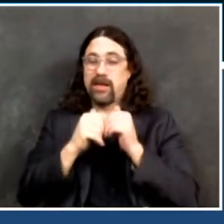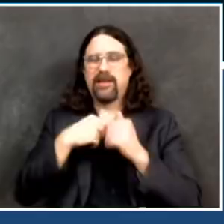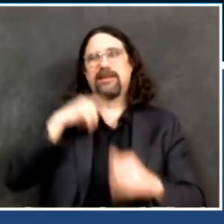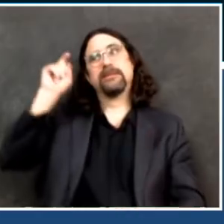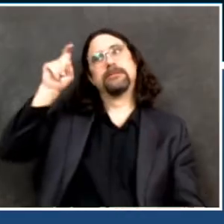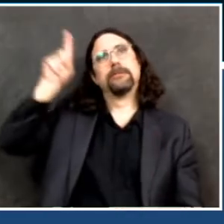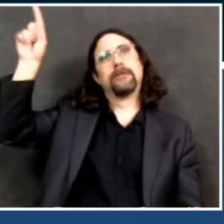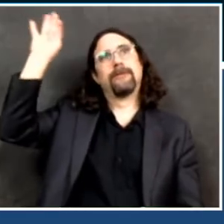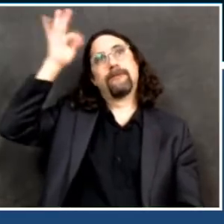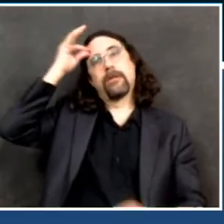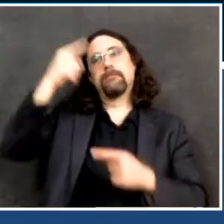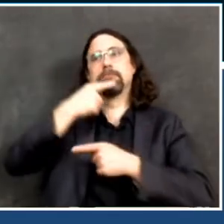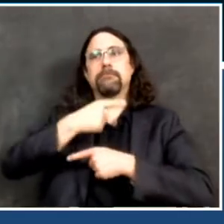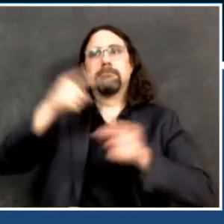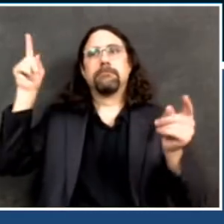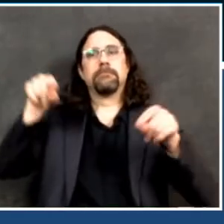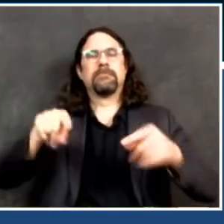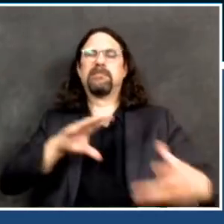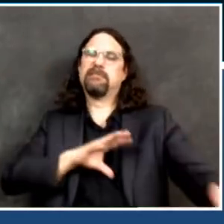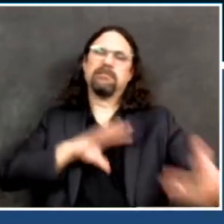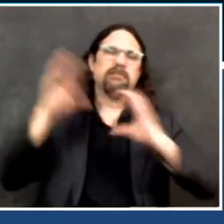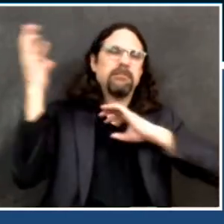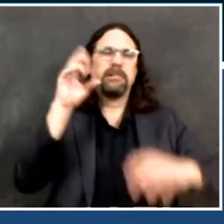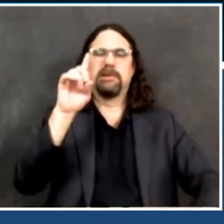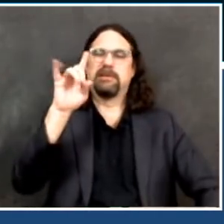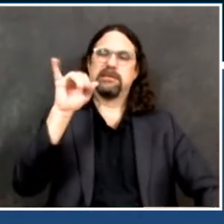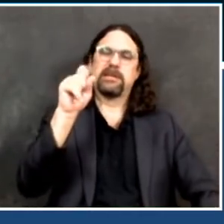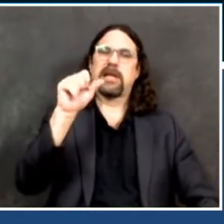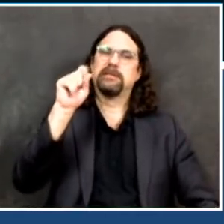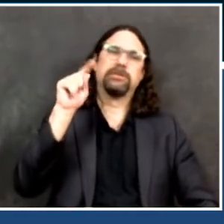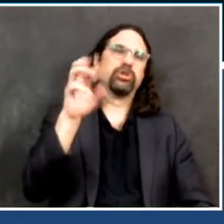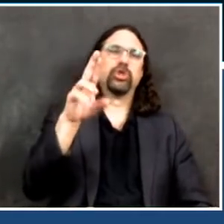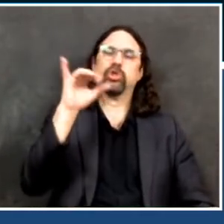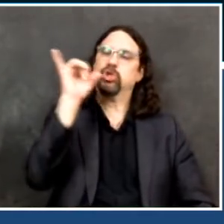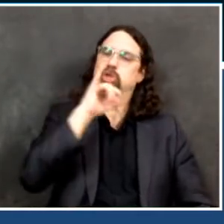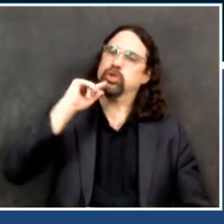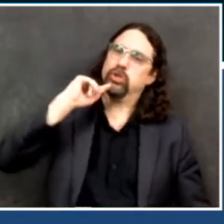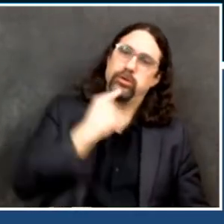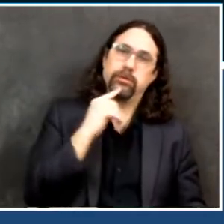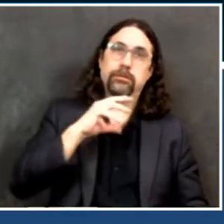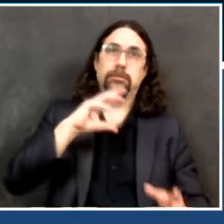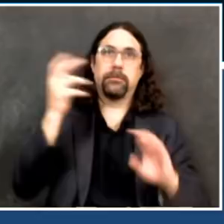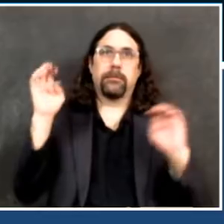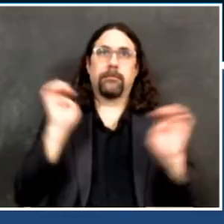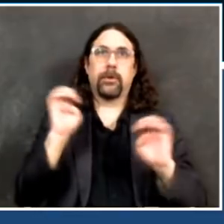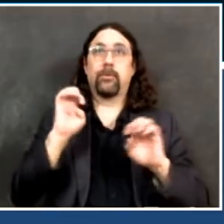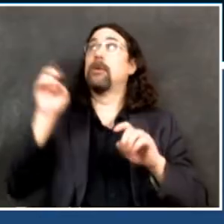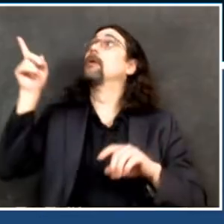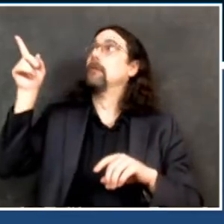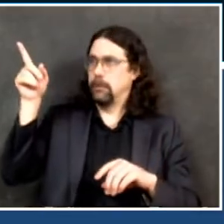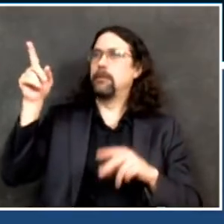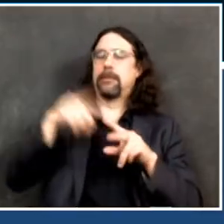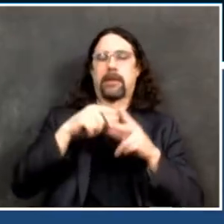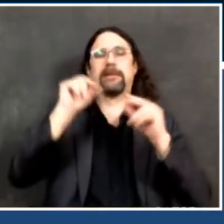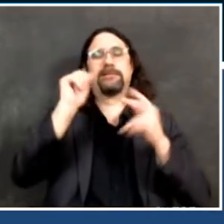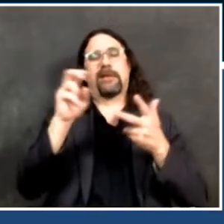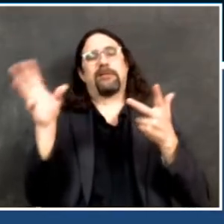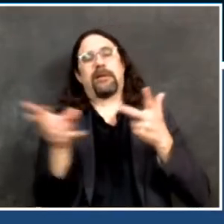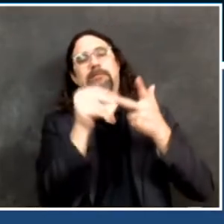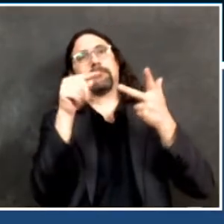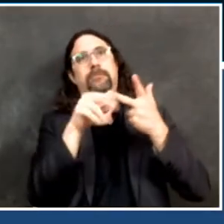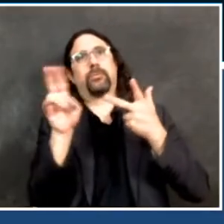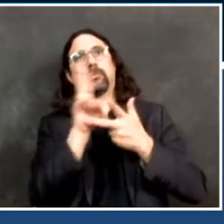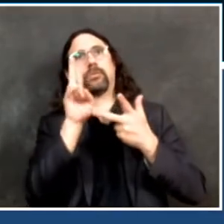has been advocating for that. So we think that those will be key pieces of the puzzle as we move forward into the summer and the